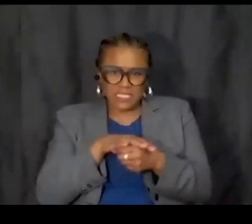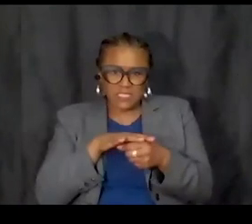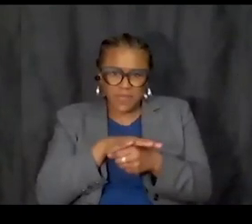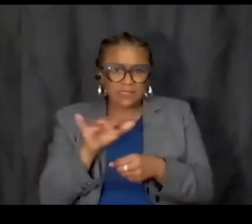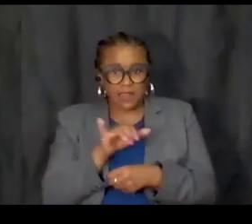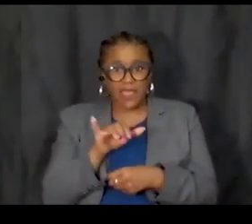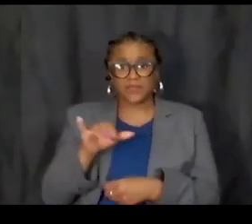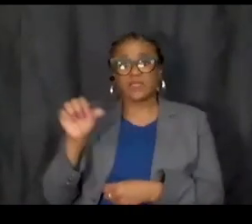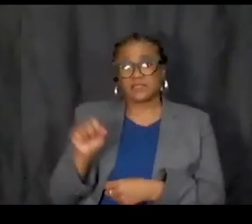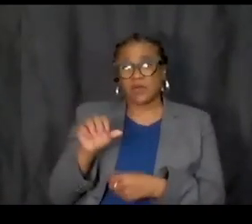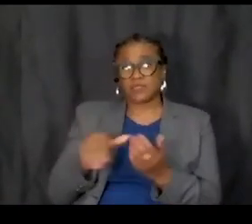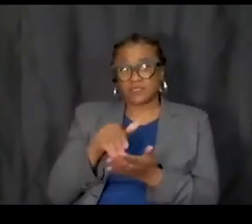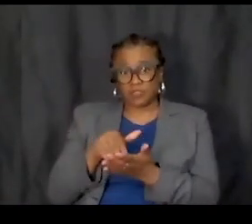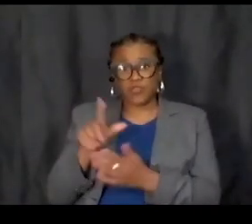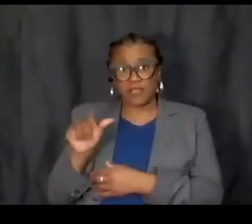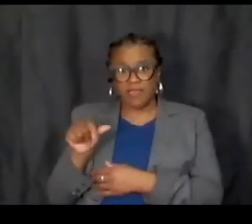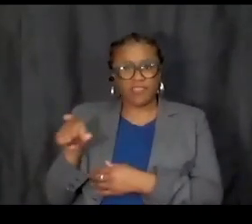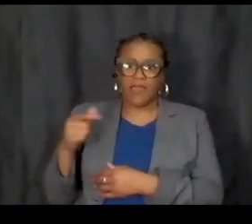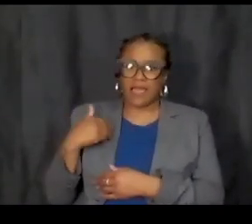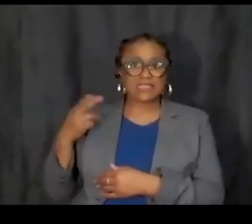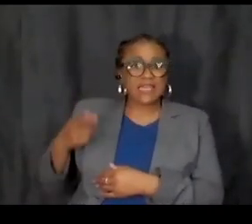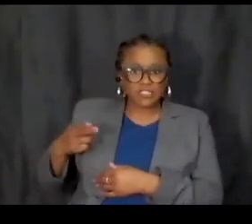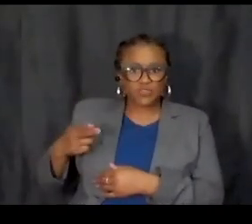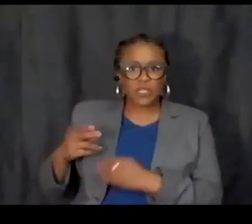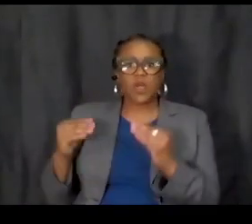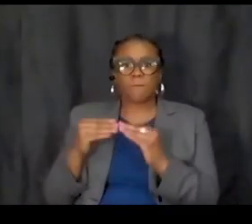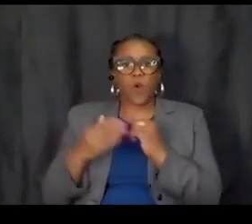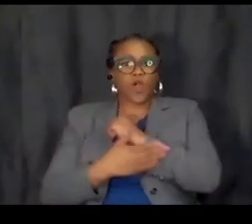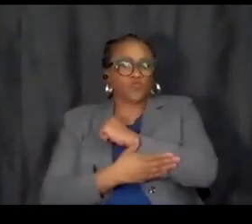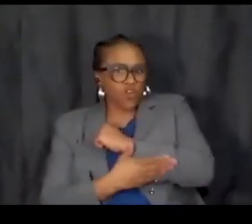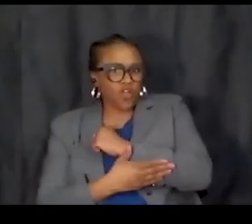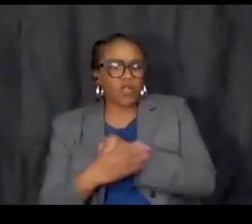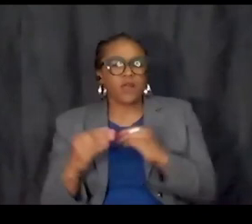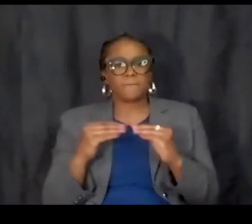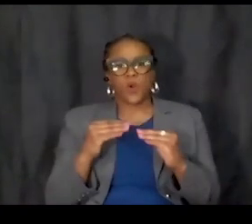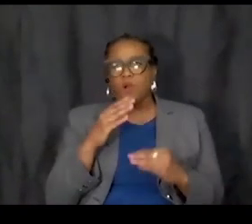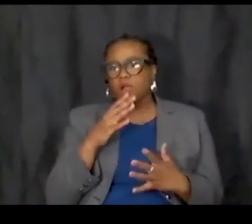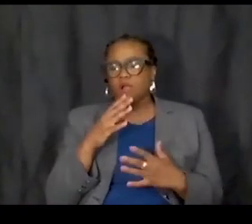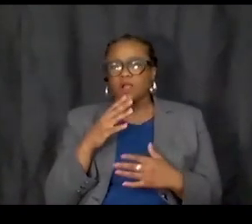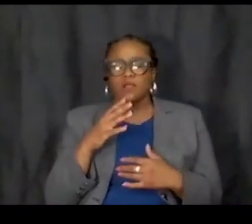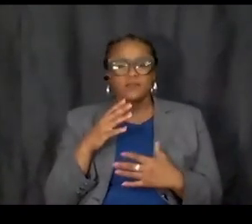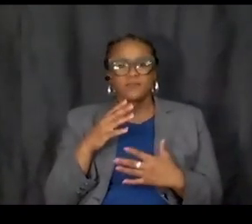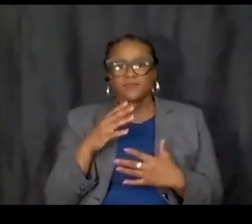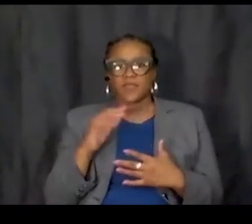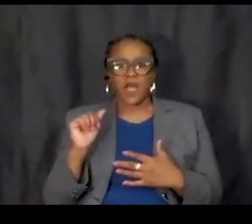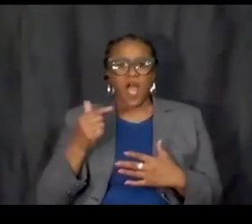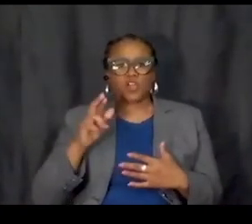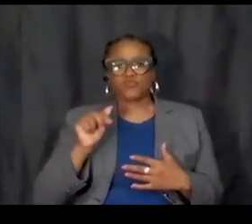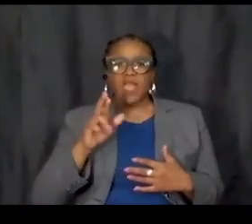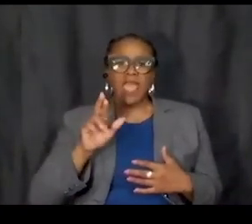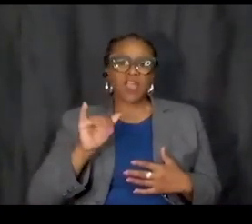in being much more rural and much more, you know, agrarian than is known, right? If we look back. That's the truth. I grew up